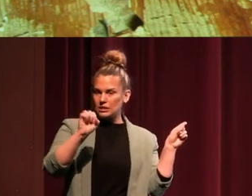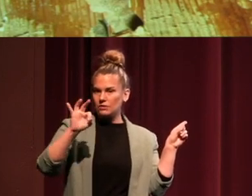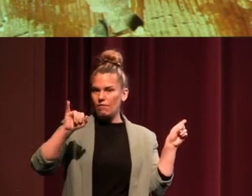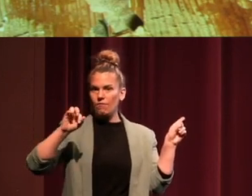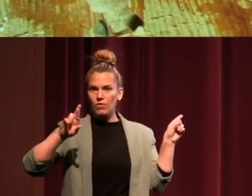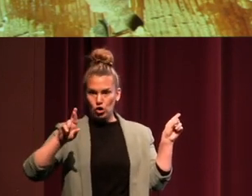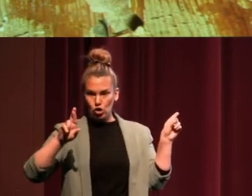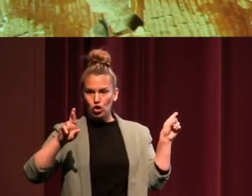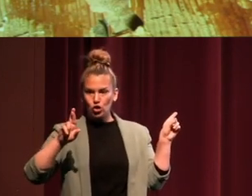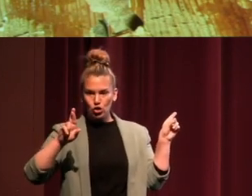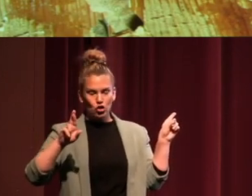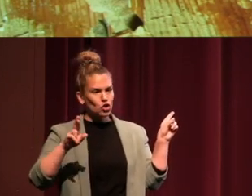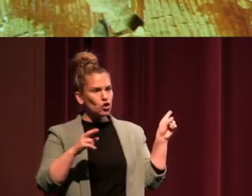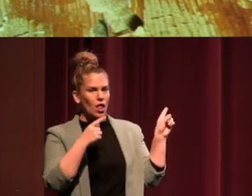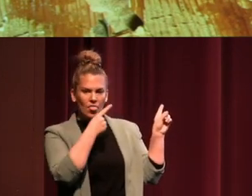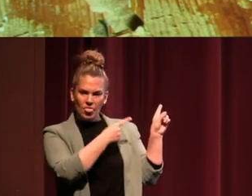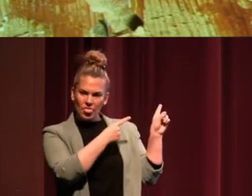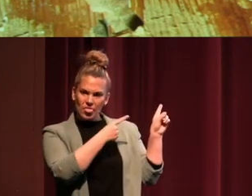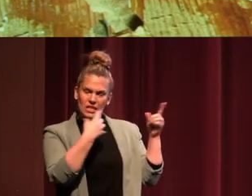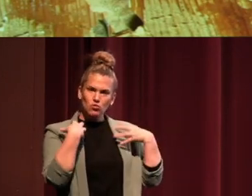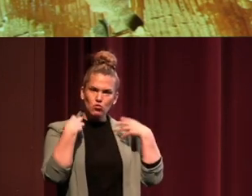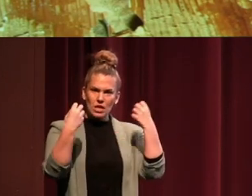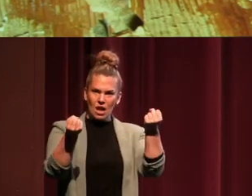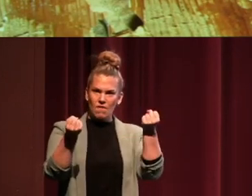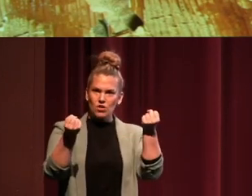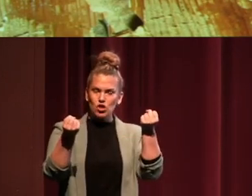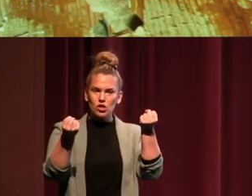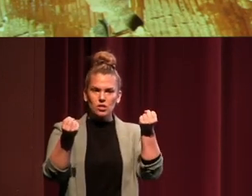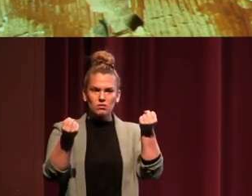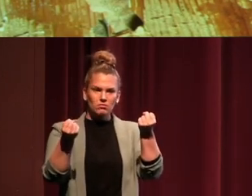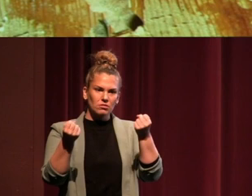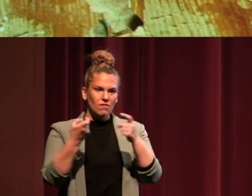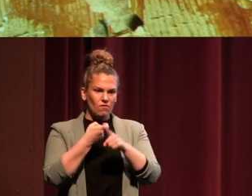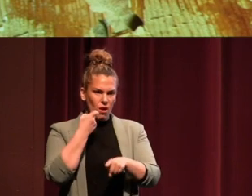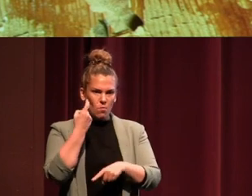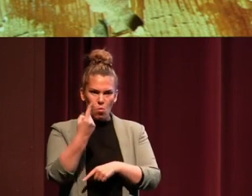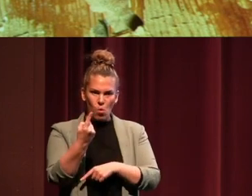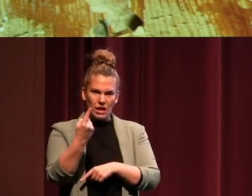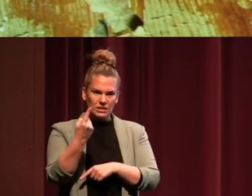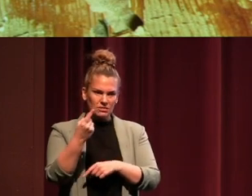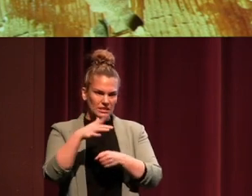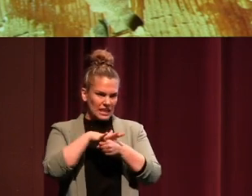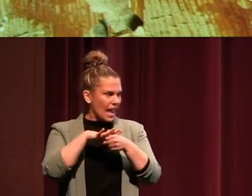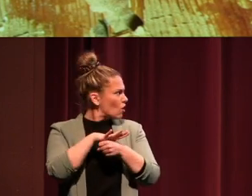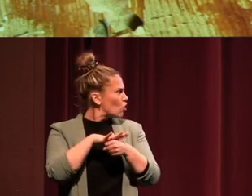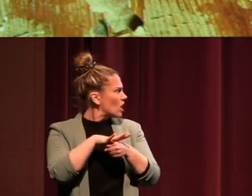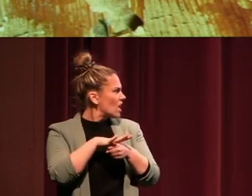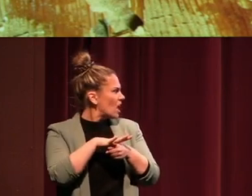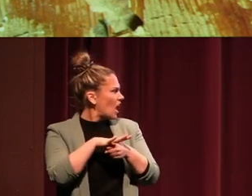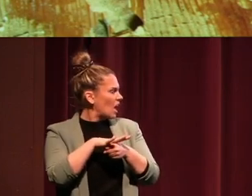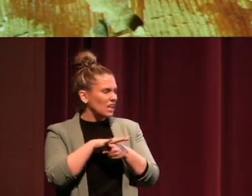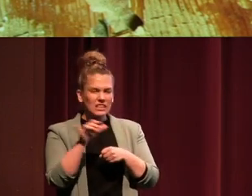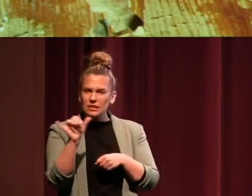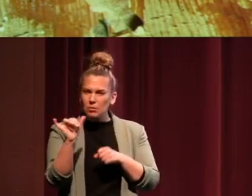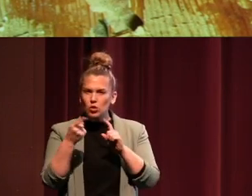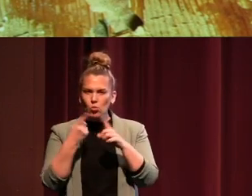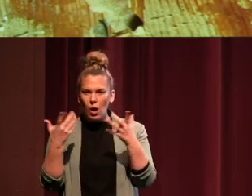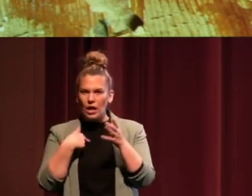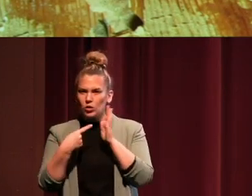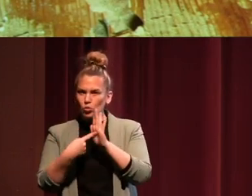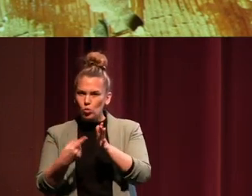Dead Douglas fir recovered from one of those really moist mixed conifer sites, not unlike the photo I showed you in the introduction of the Douglas